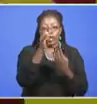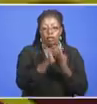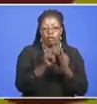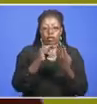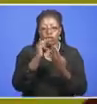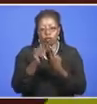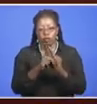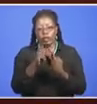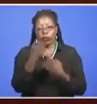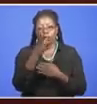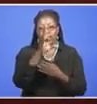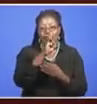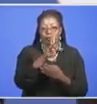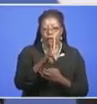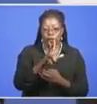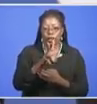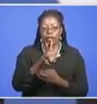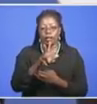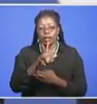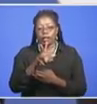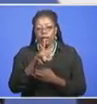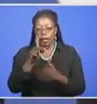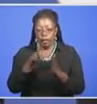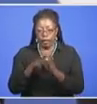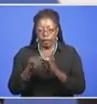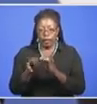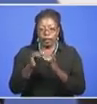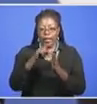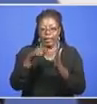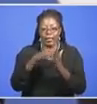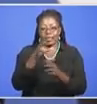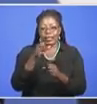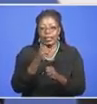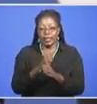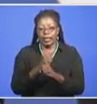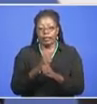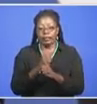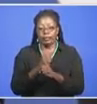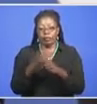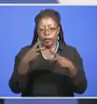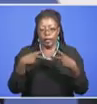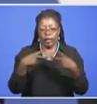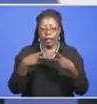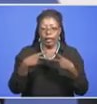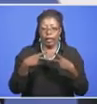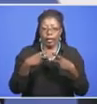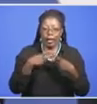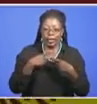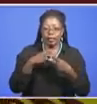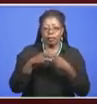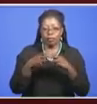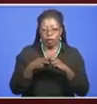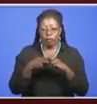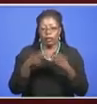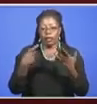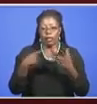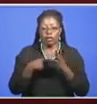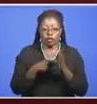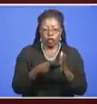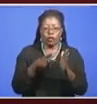73 homicides. This year, while we had some challenges, homicides